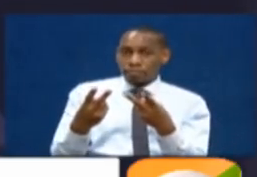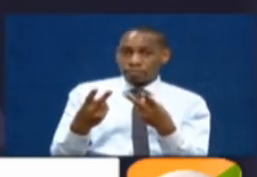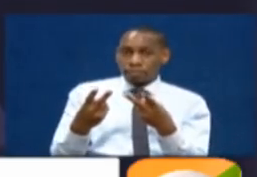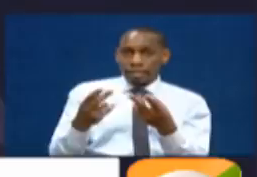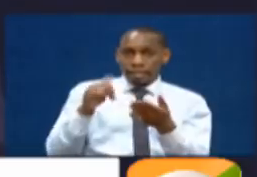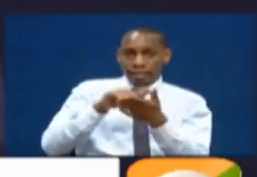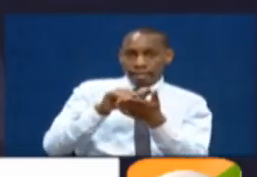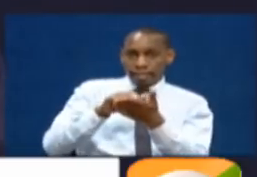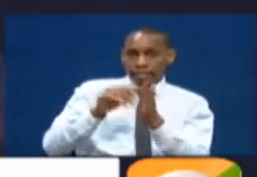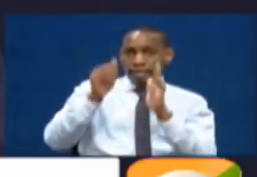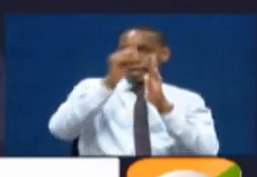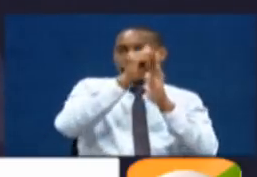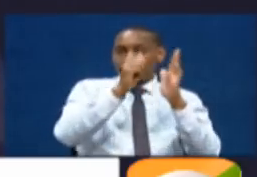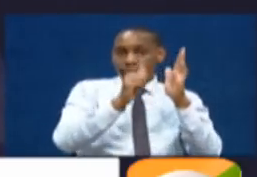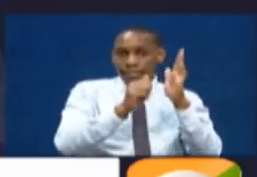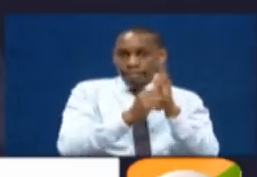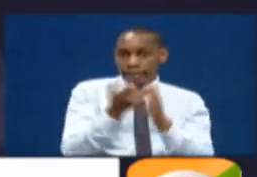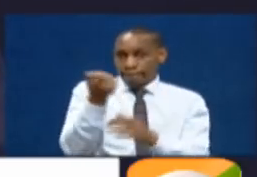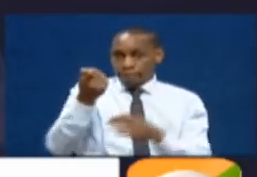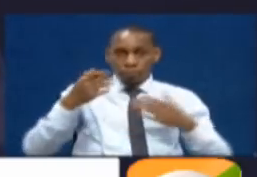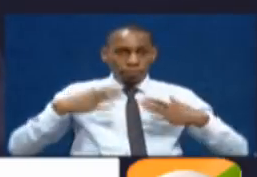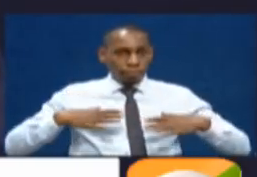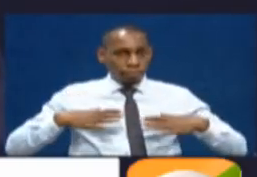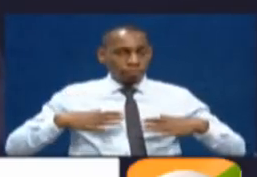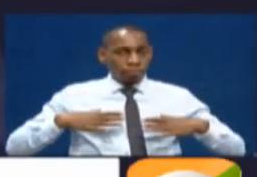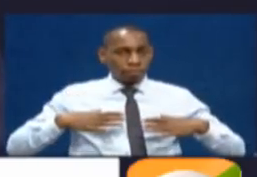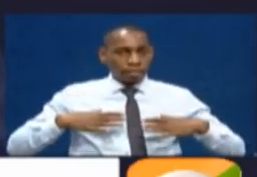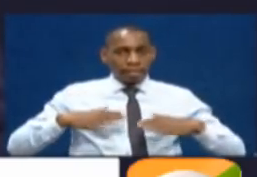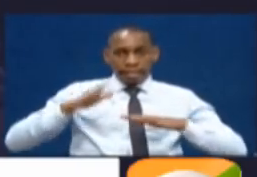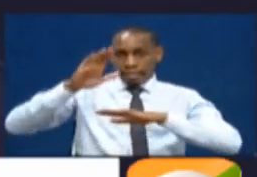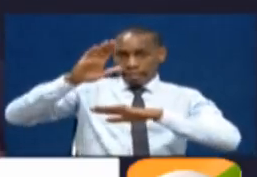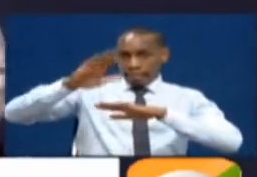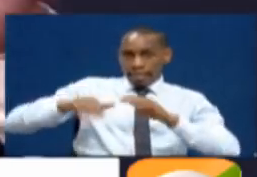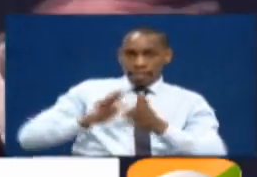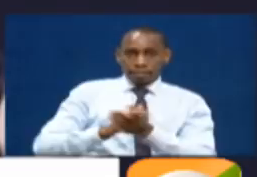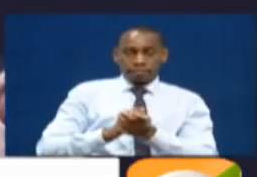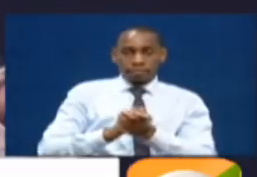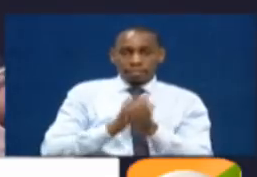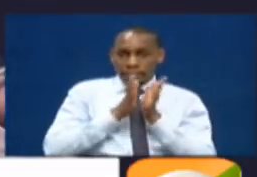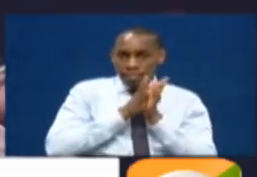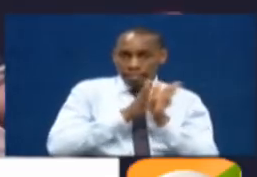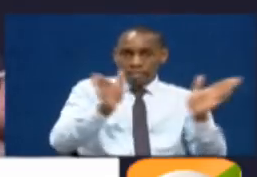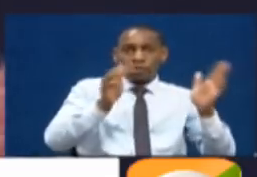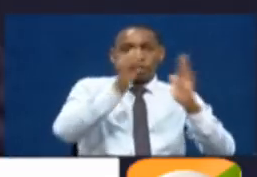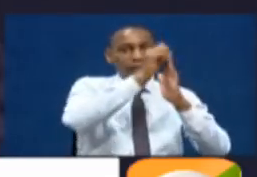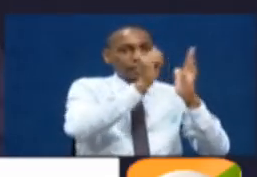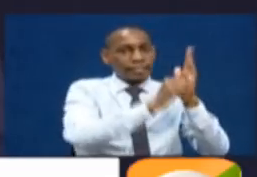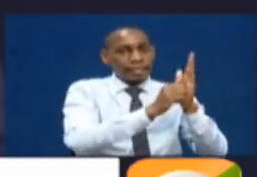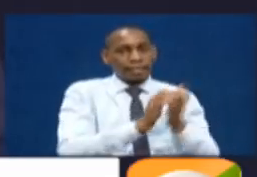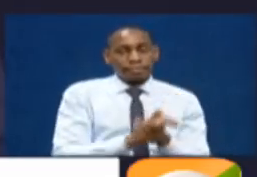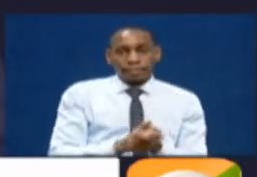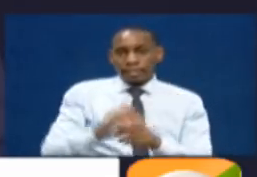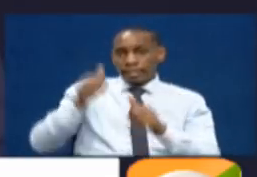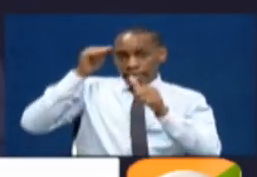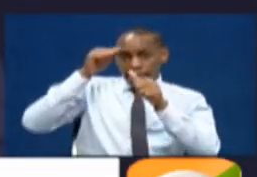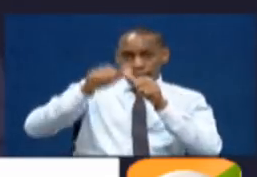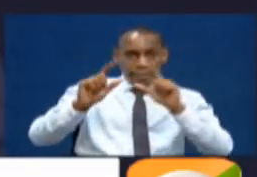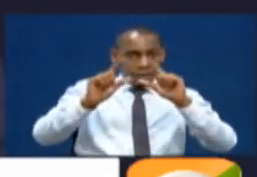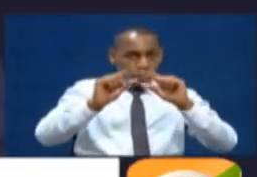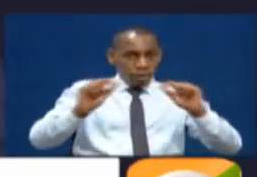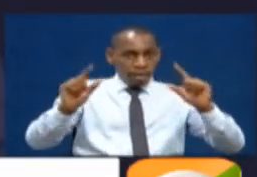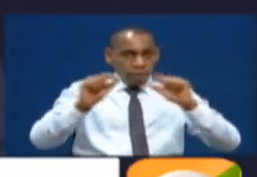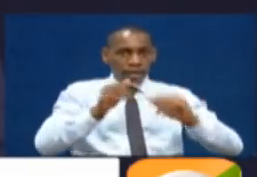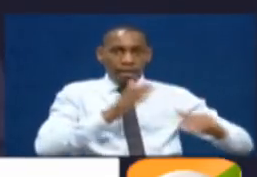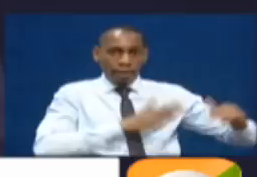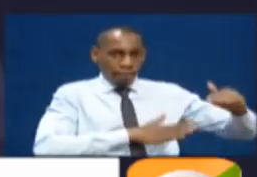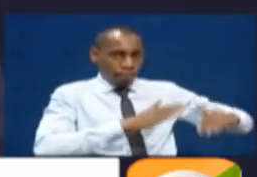as more of an agenda for a few people rather than a holistic agenda. I remember saying at the Bomas of Kenya a few